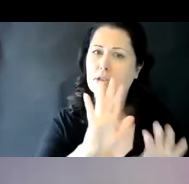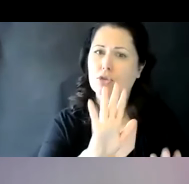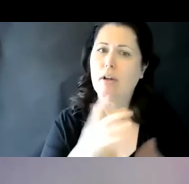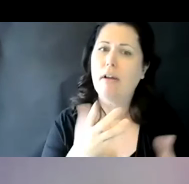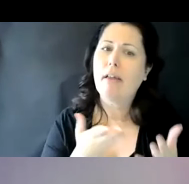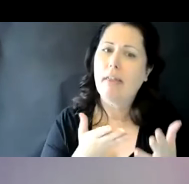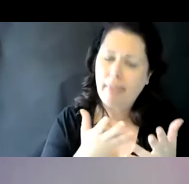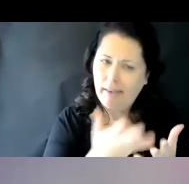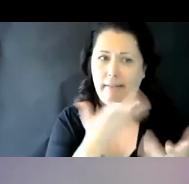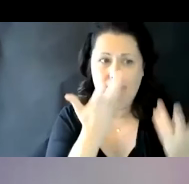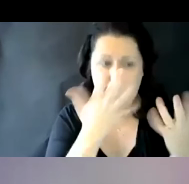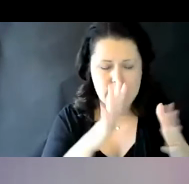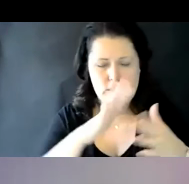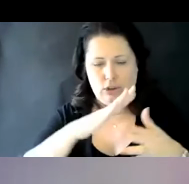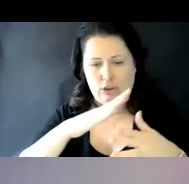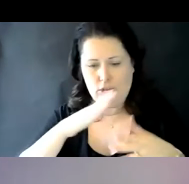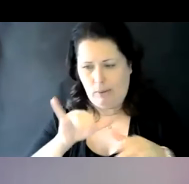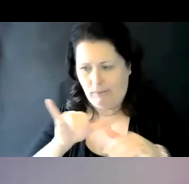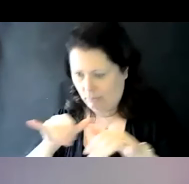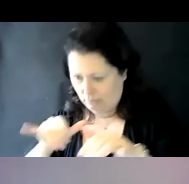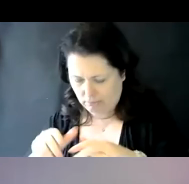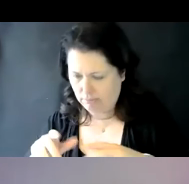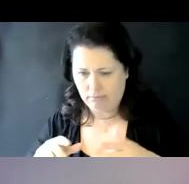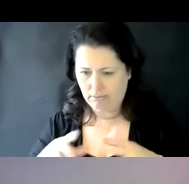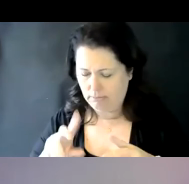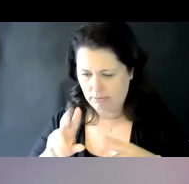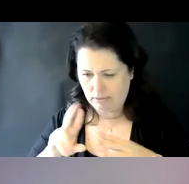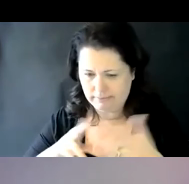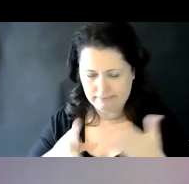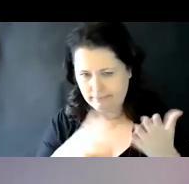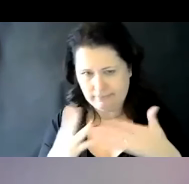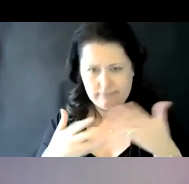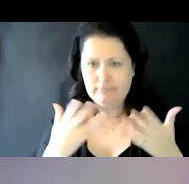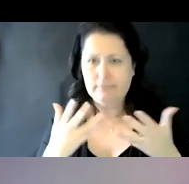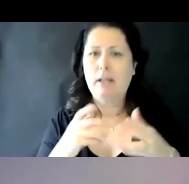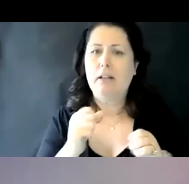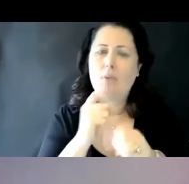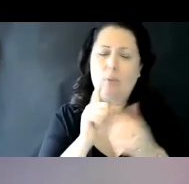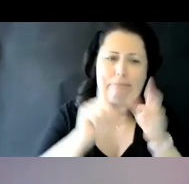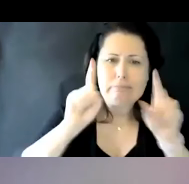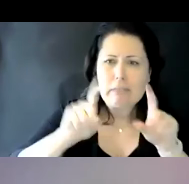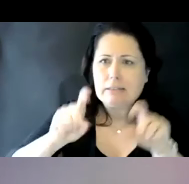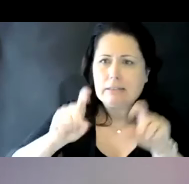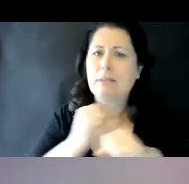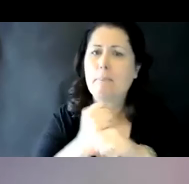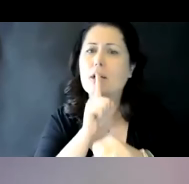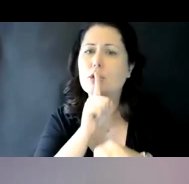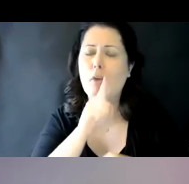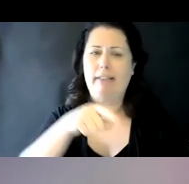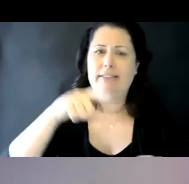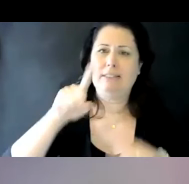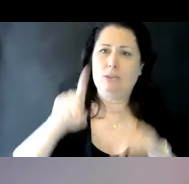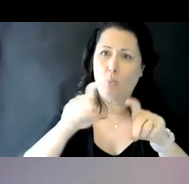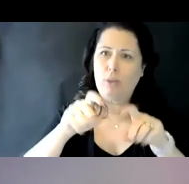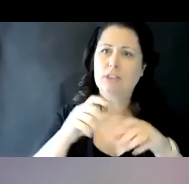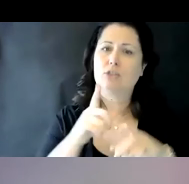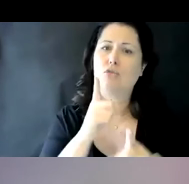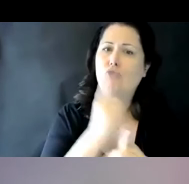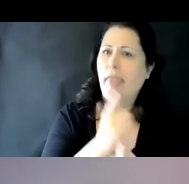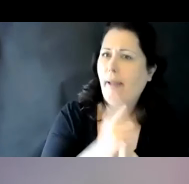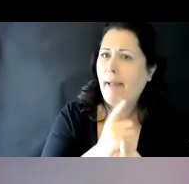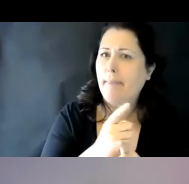through all of the psychometric testing to make sure it's reliable and robust and rigorous. So these have been around for many